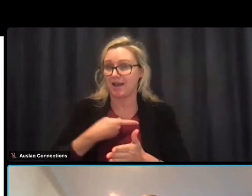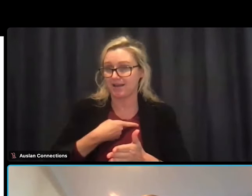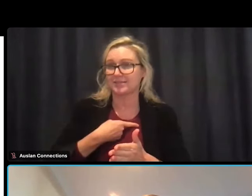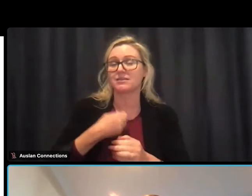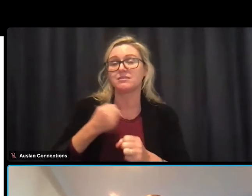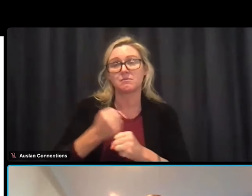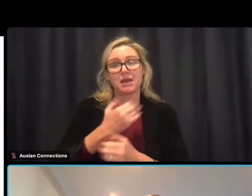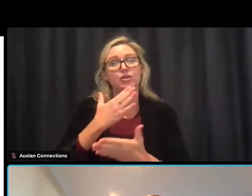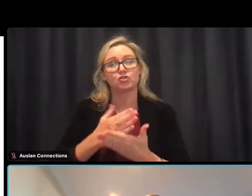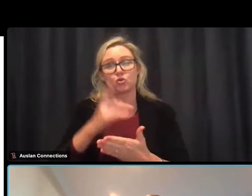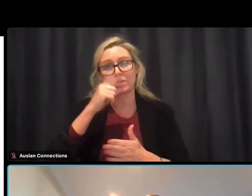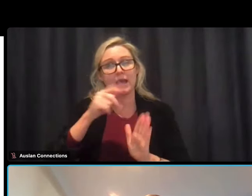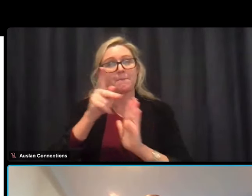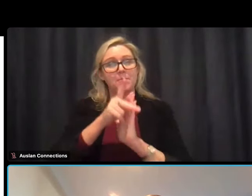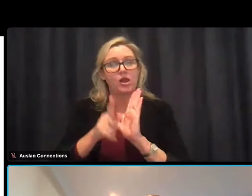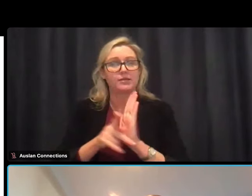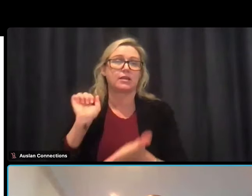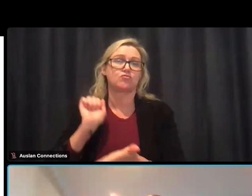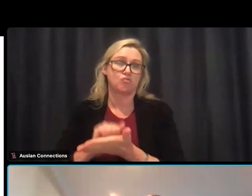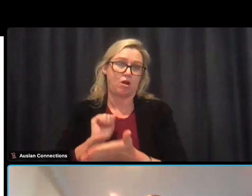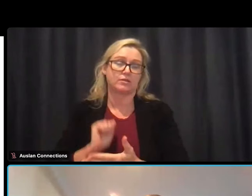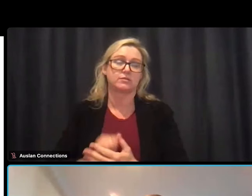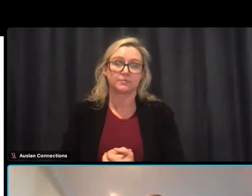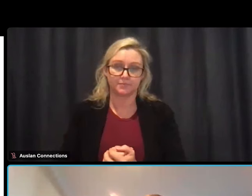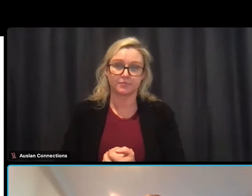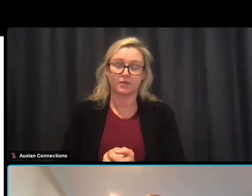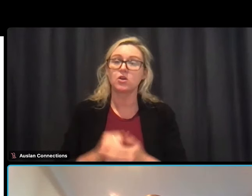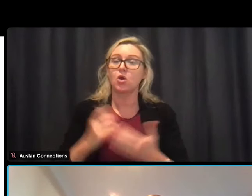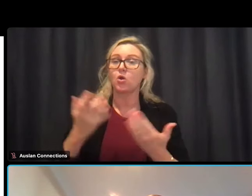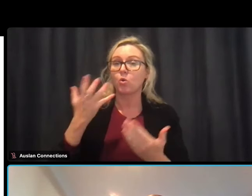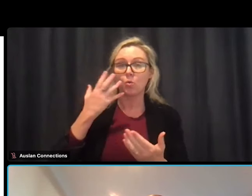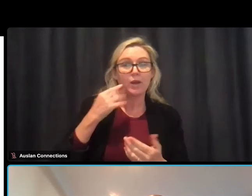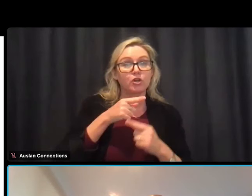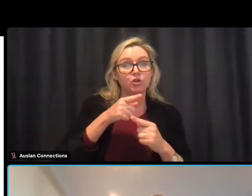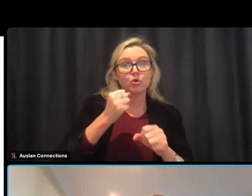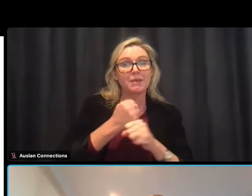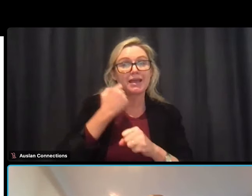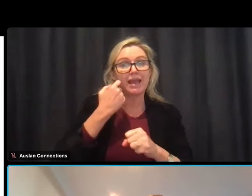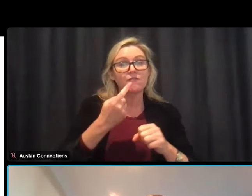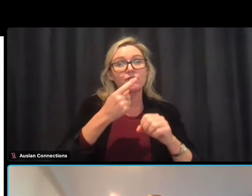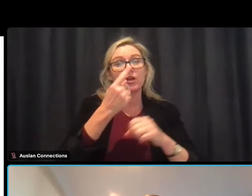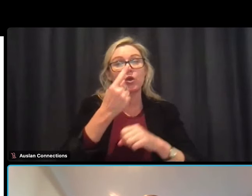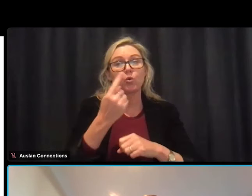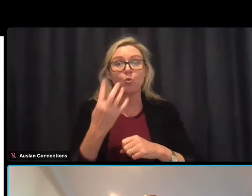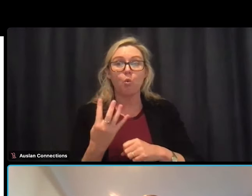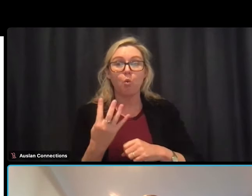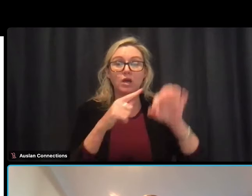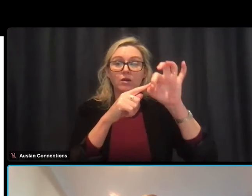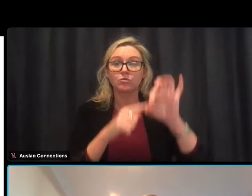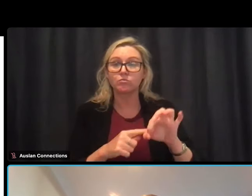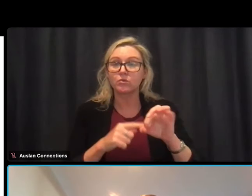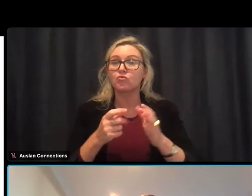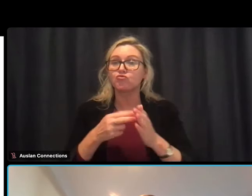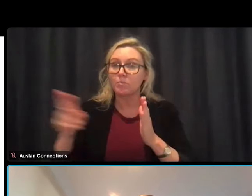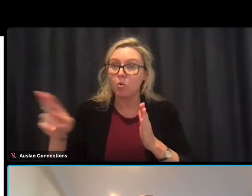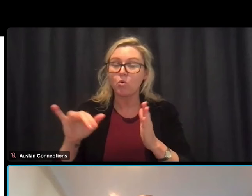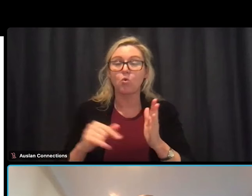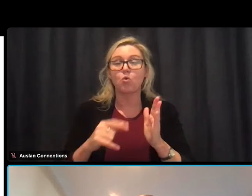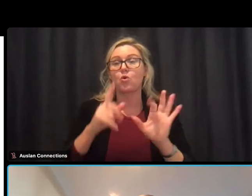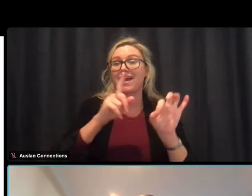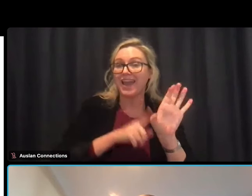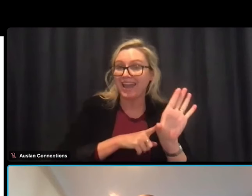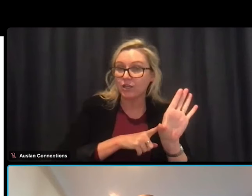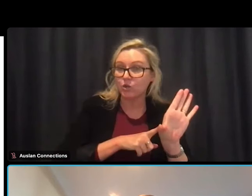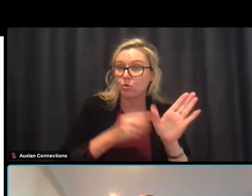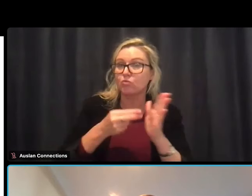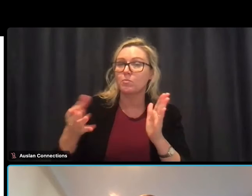information. So again, when we're doing the reporting, the quarterly reporting or the annual reporting, consider what